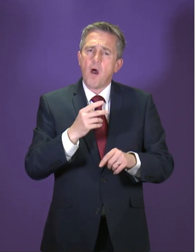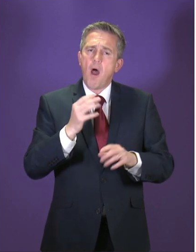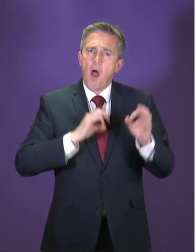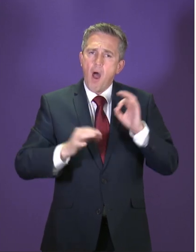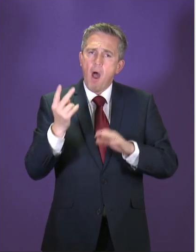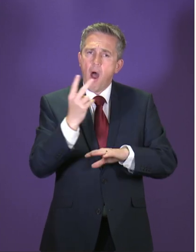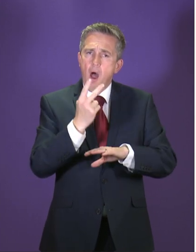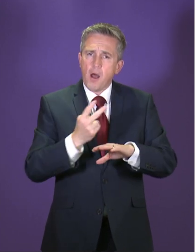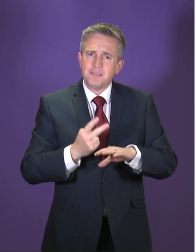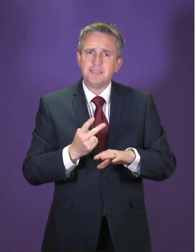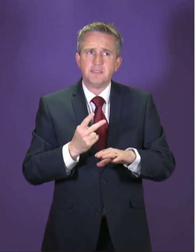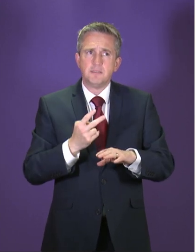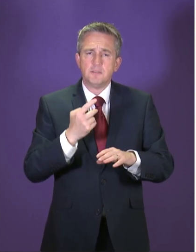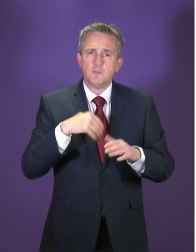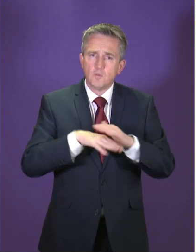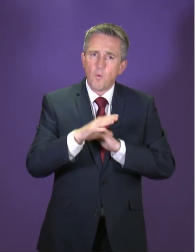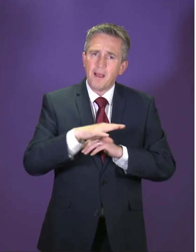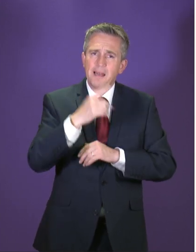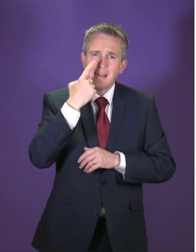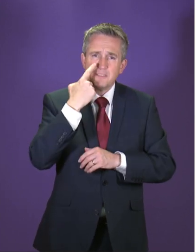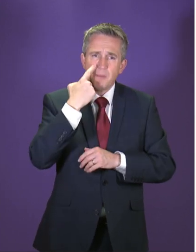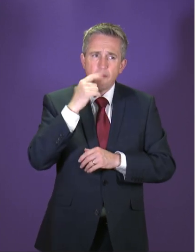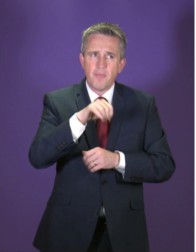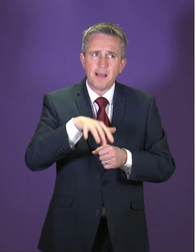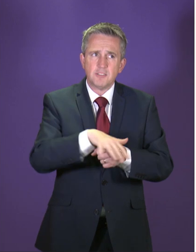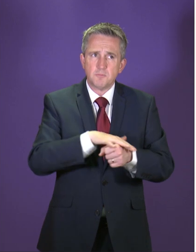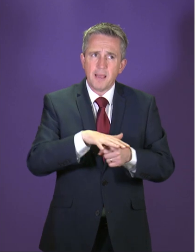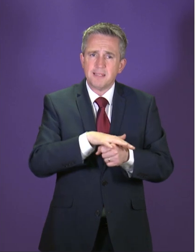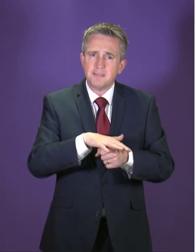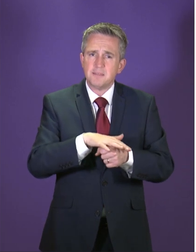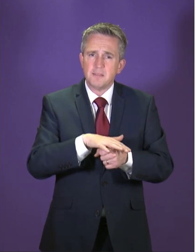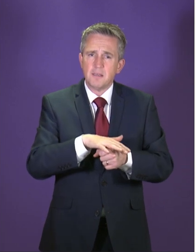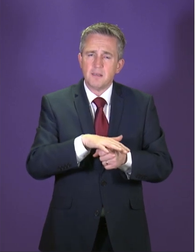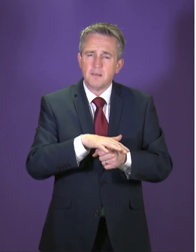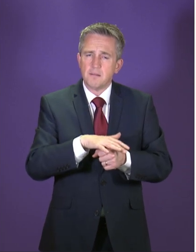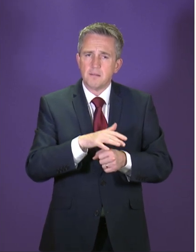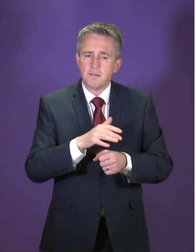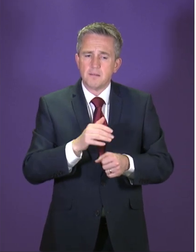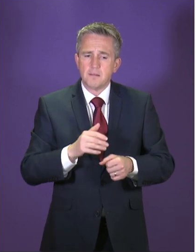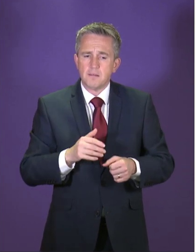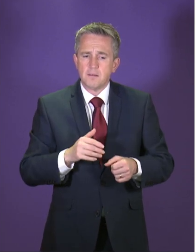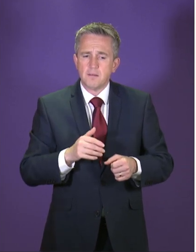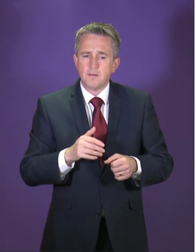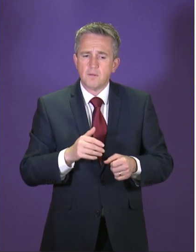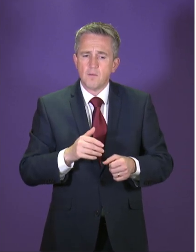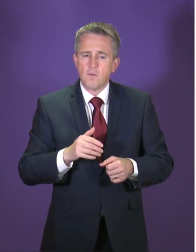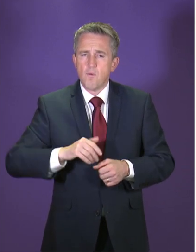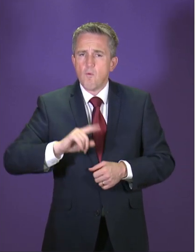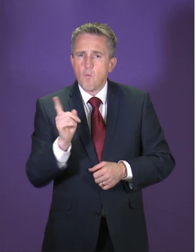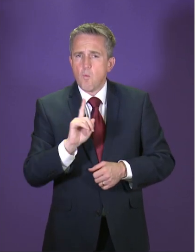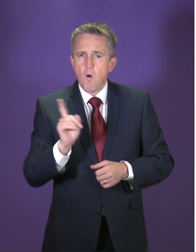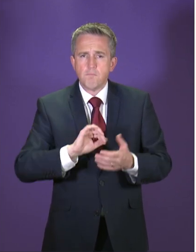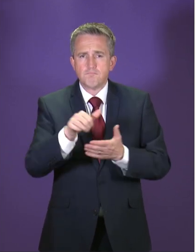experiment, this very flexible, very large space. What kind